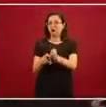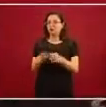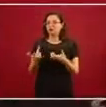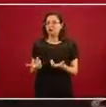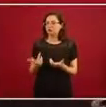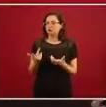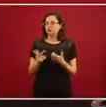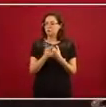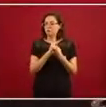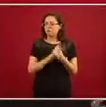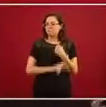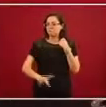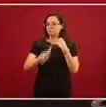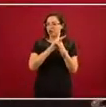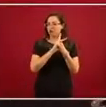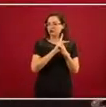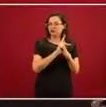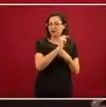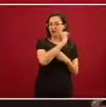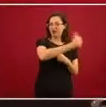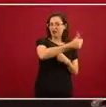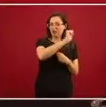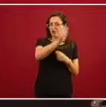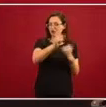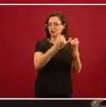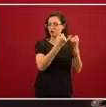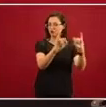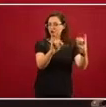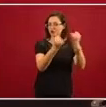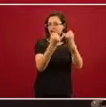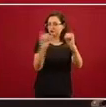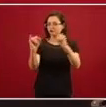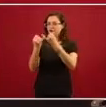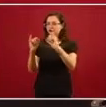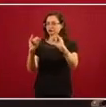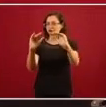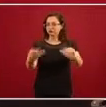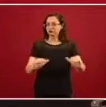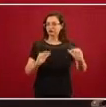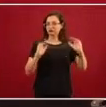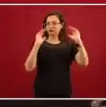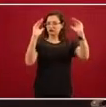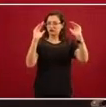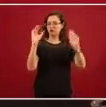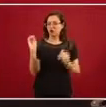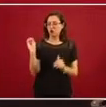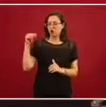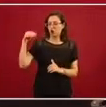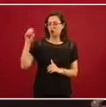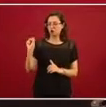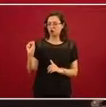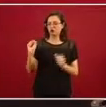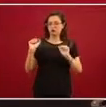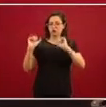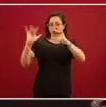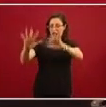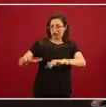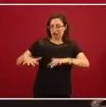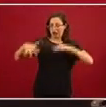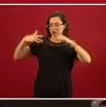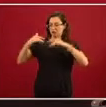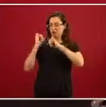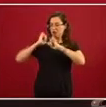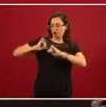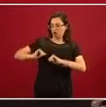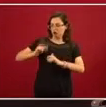by sovereign states, and the sovereignty of the organization